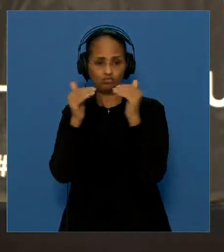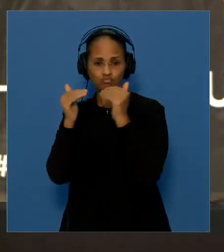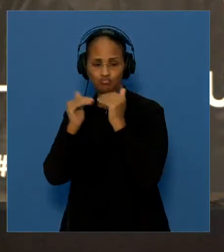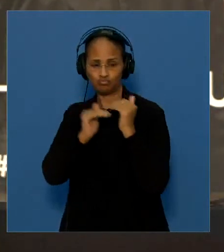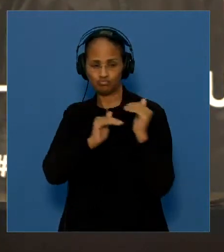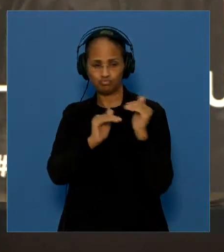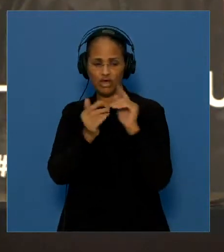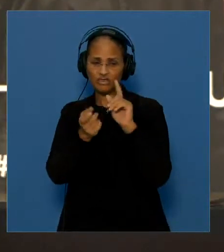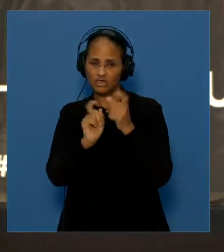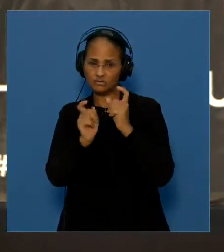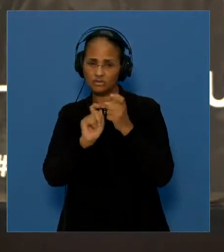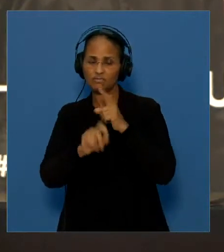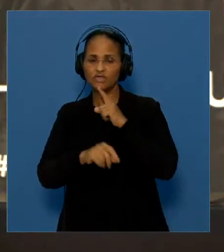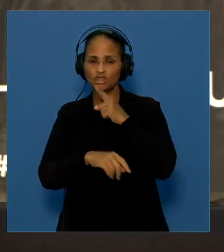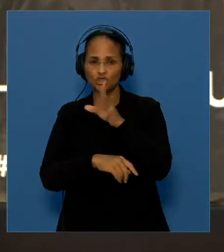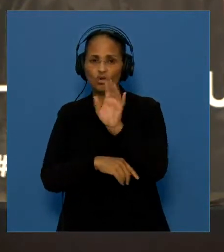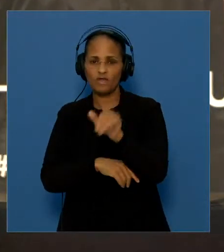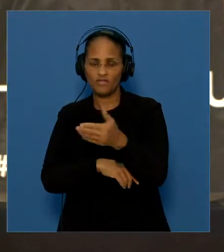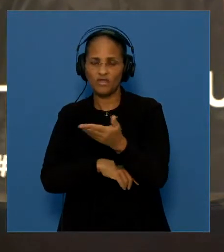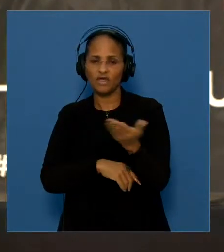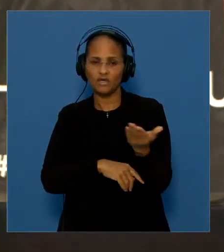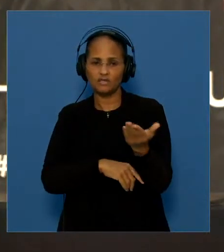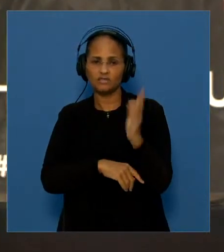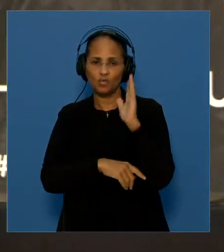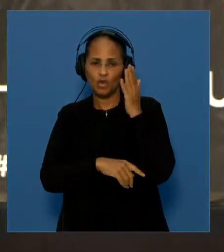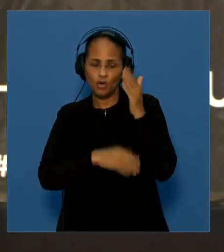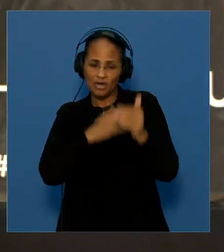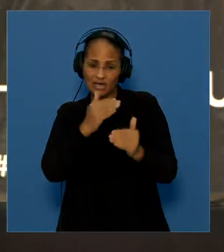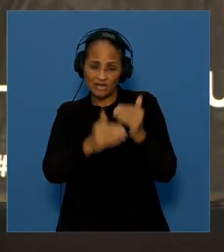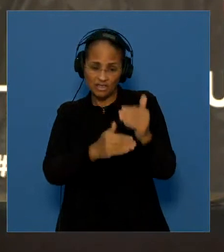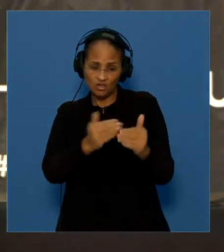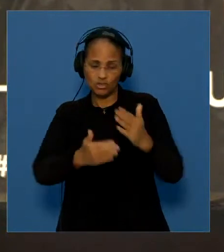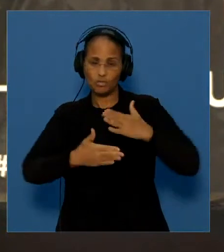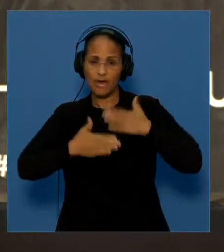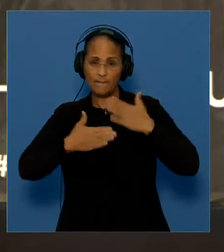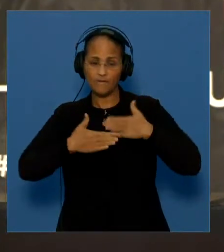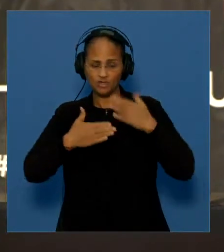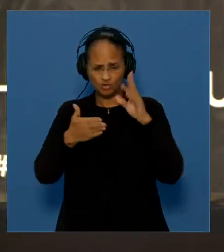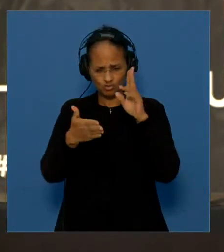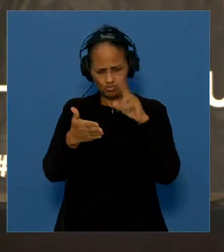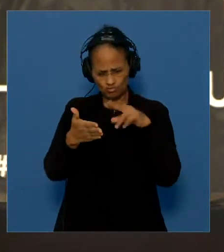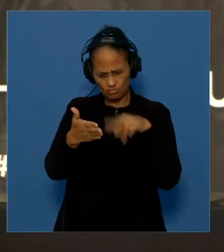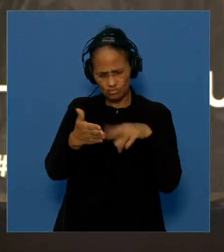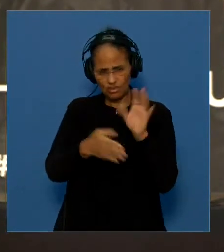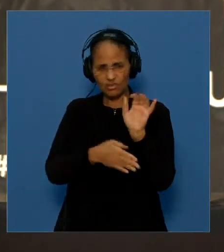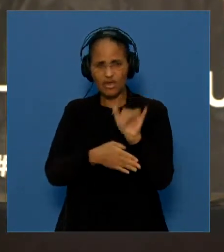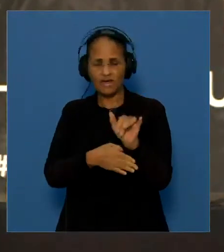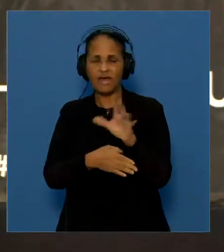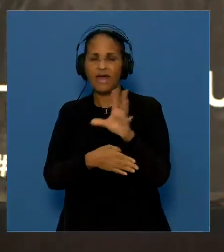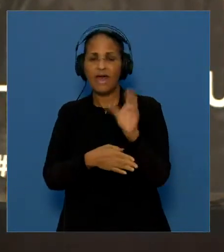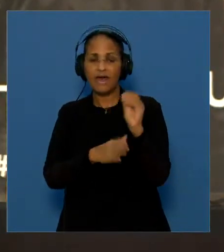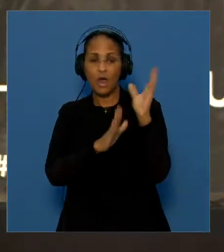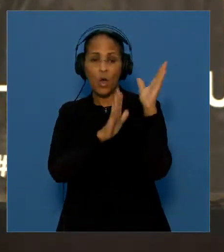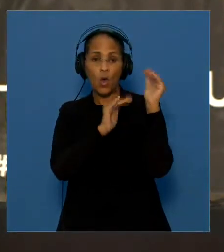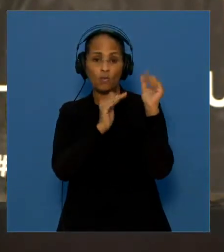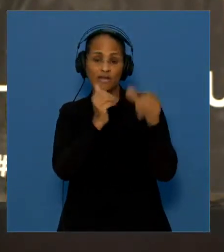made to ensure that things are able to continue. So I'm happy to look into that matter, and hopefully the Deputy Premier can provide you an answer at